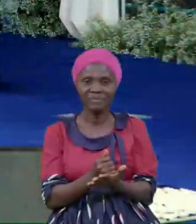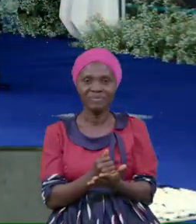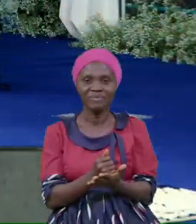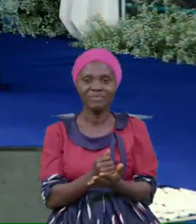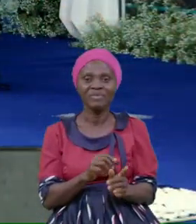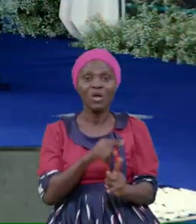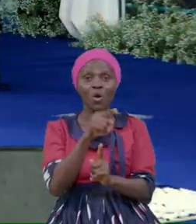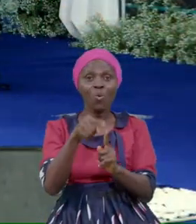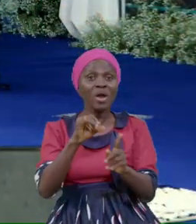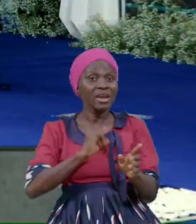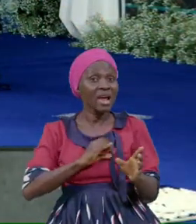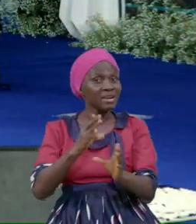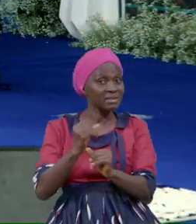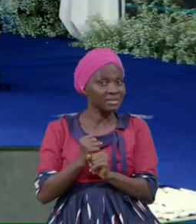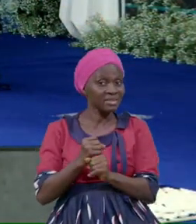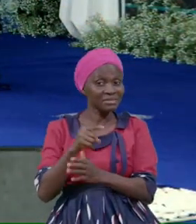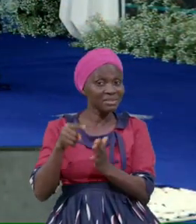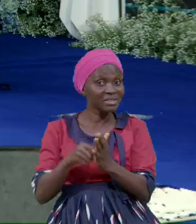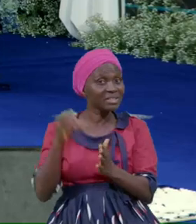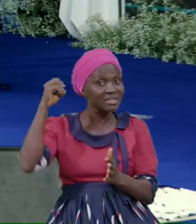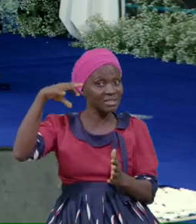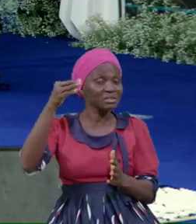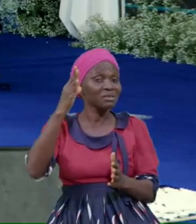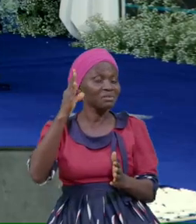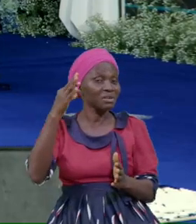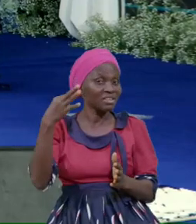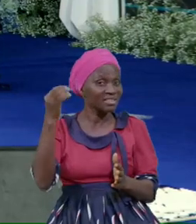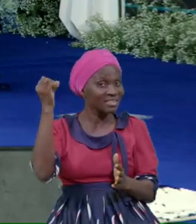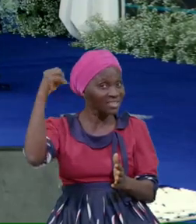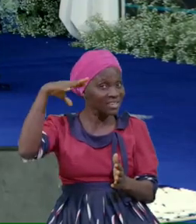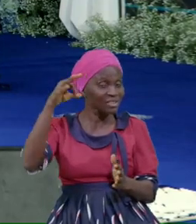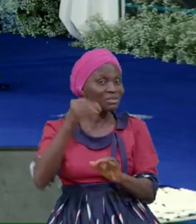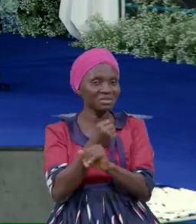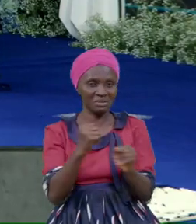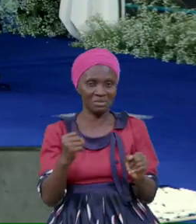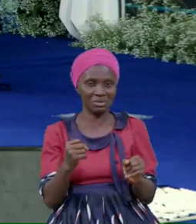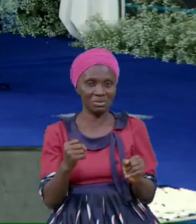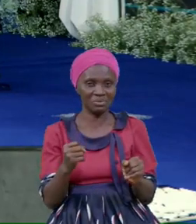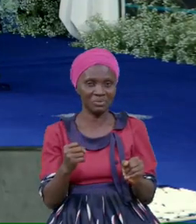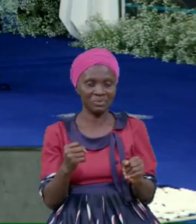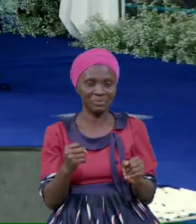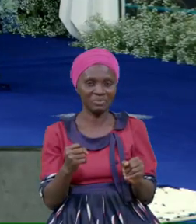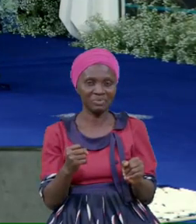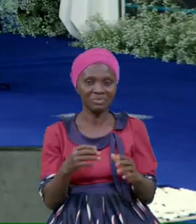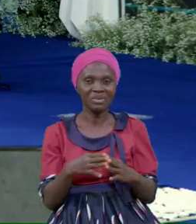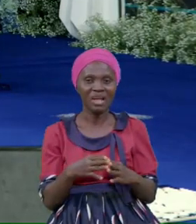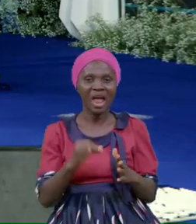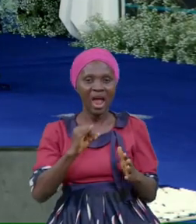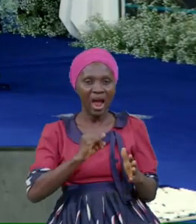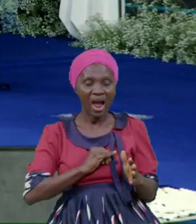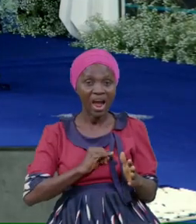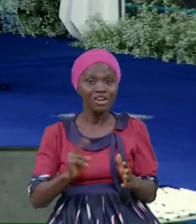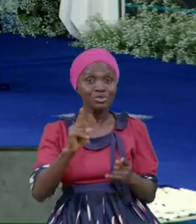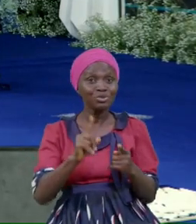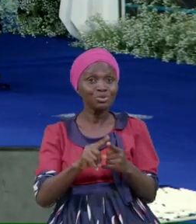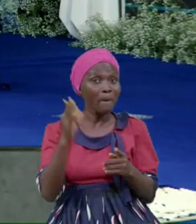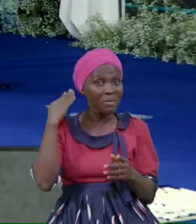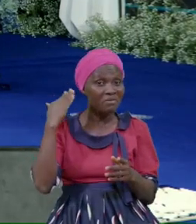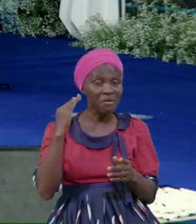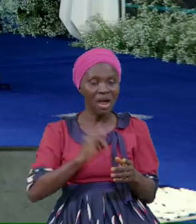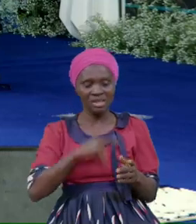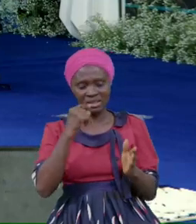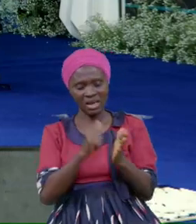salvation, I didn't make, you know, efforts. I used to make resolution. I will do this, I will do that. I didn't